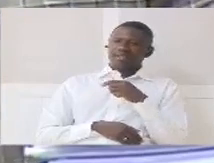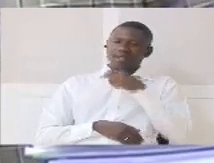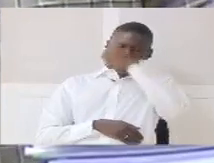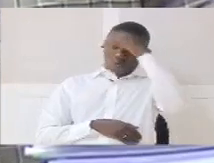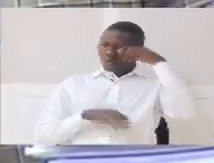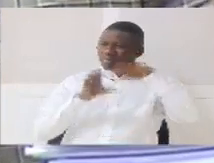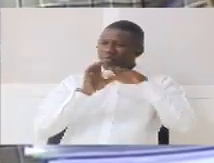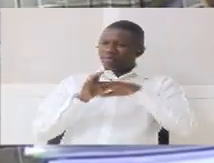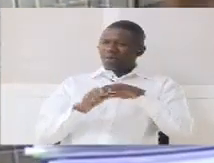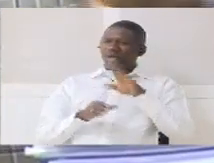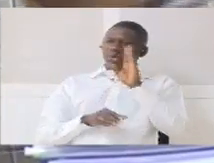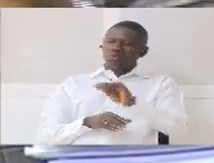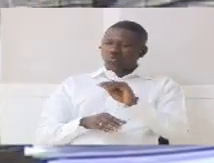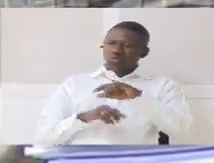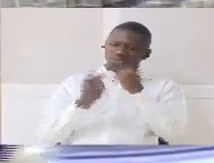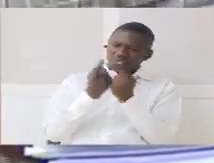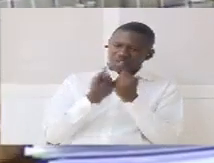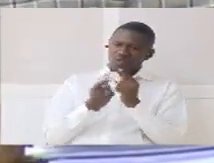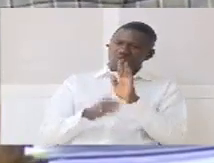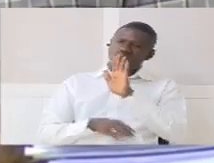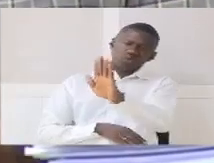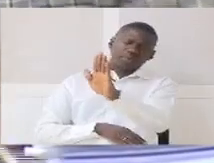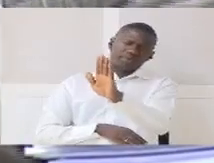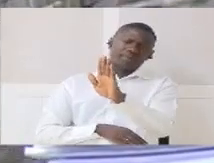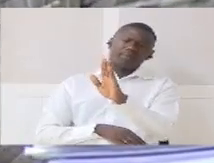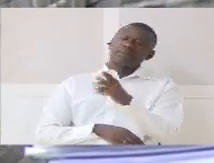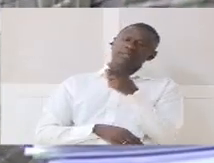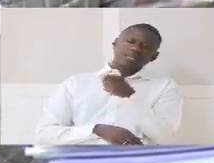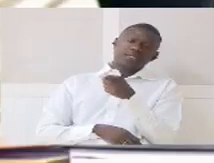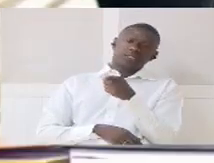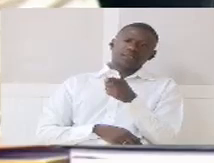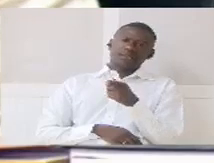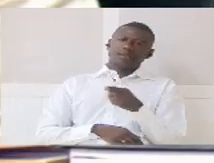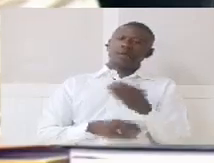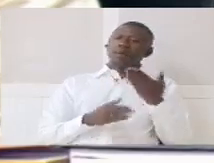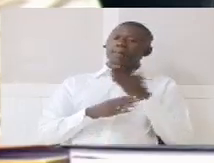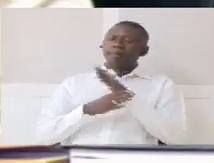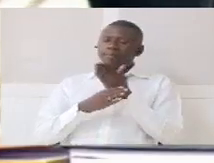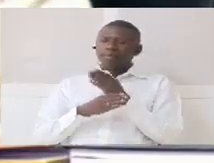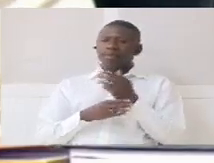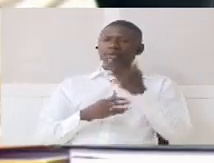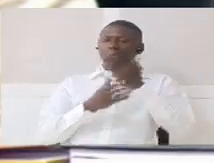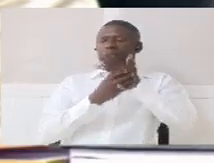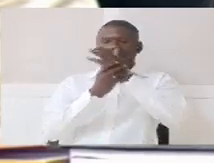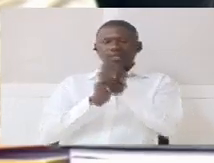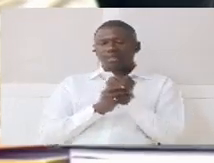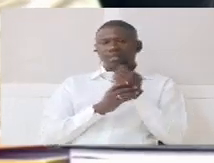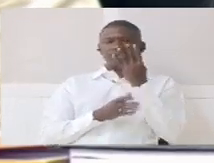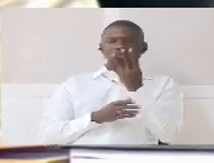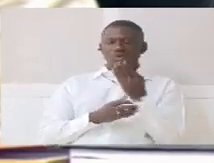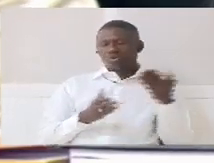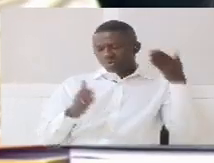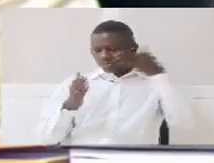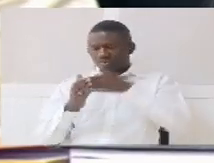between 1994 and 2017? Kaso bundala mararo, fodun wulunata fere tamandile